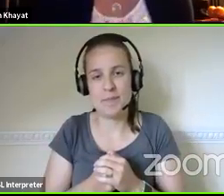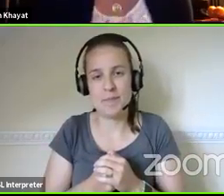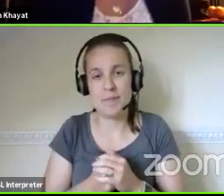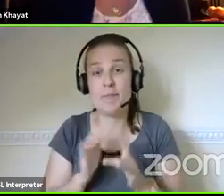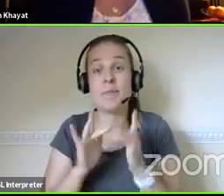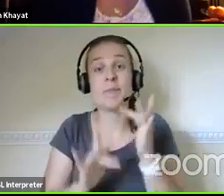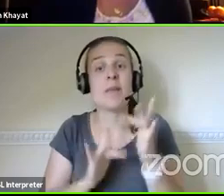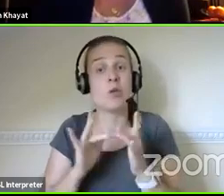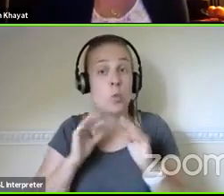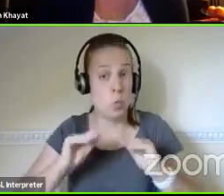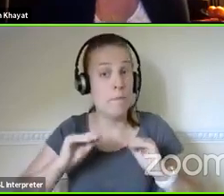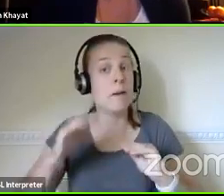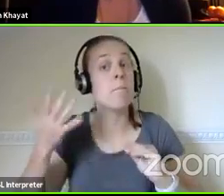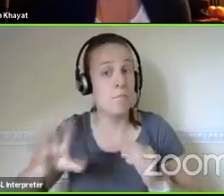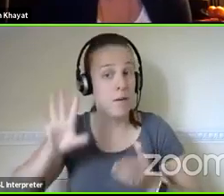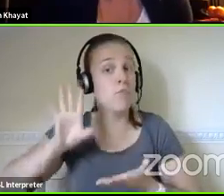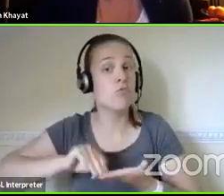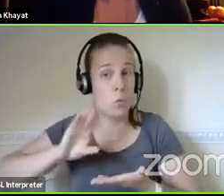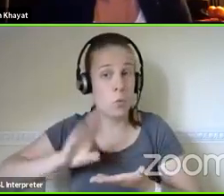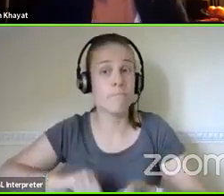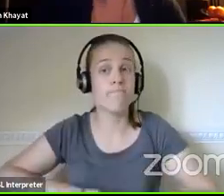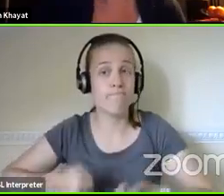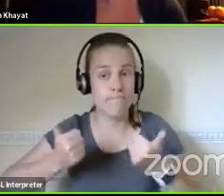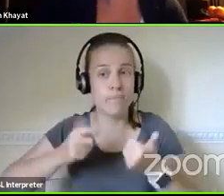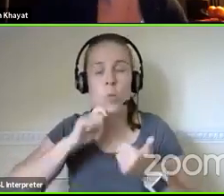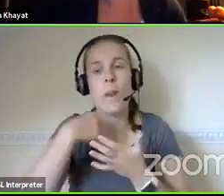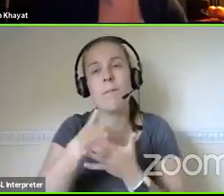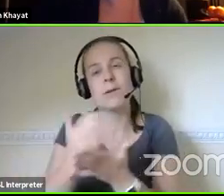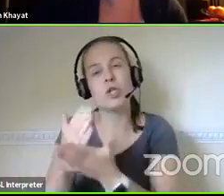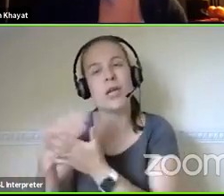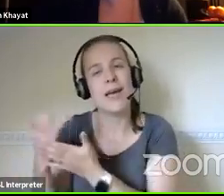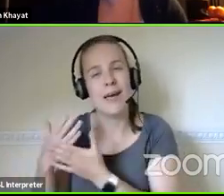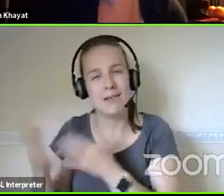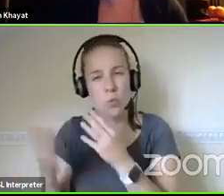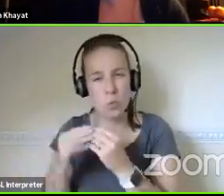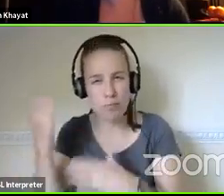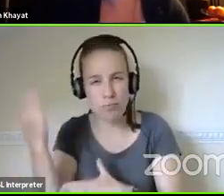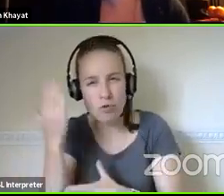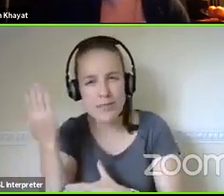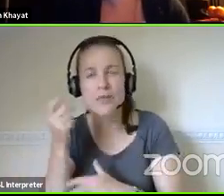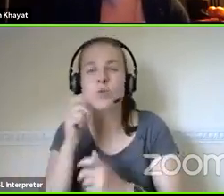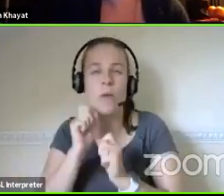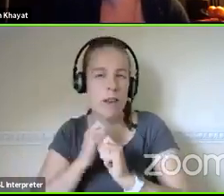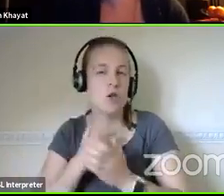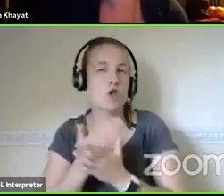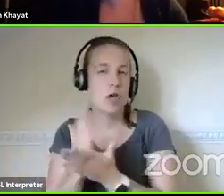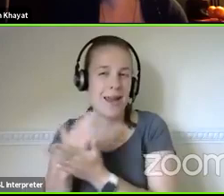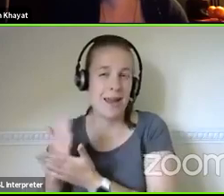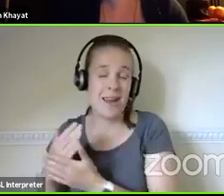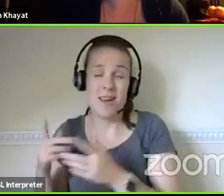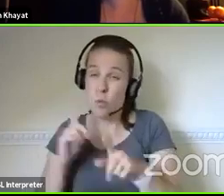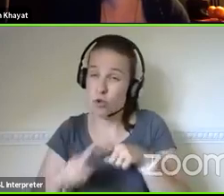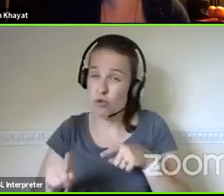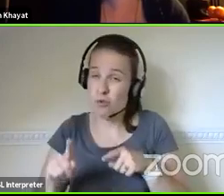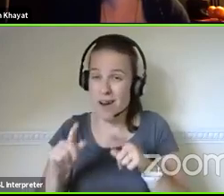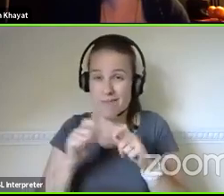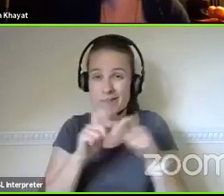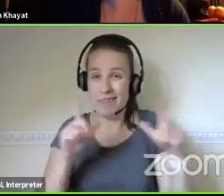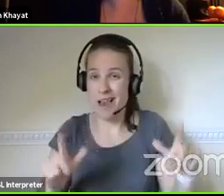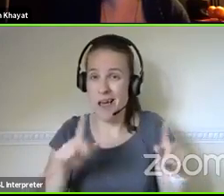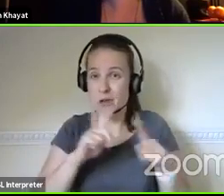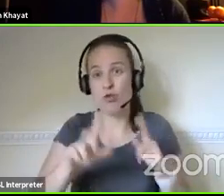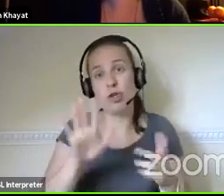webinar has been recorded, so that will be shared along with the presentations. We will also translate as many of the slides as we can